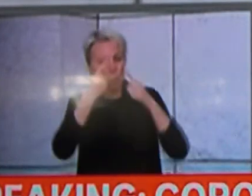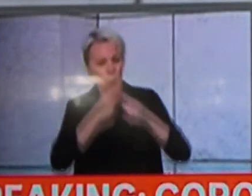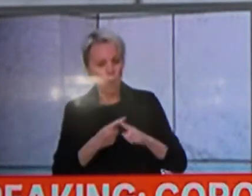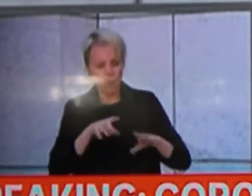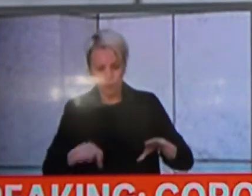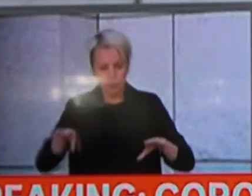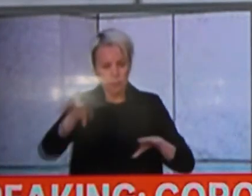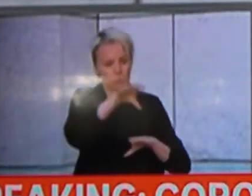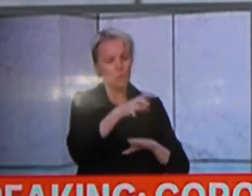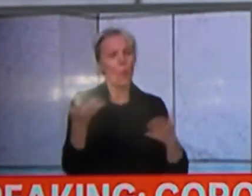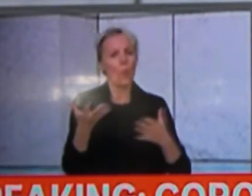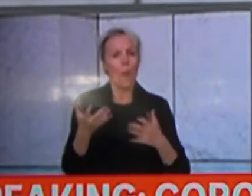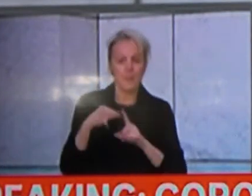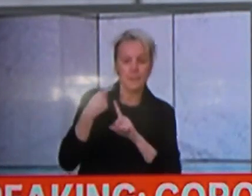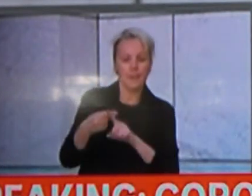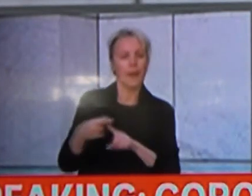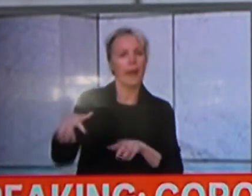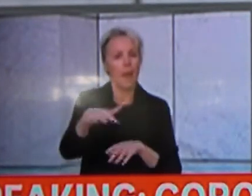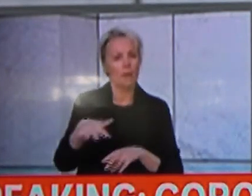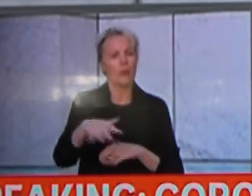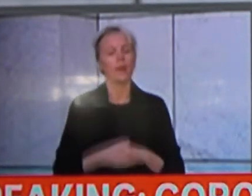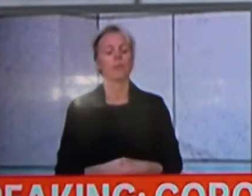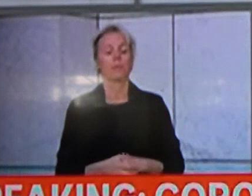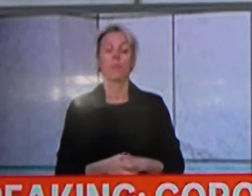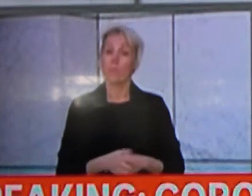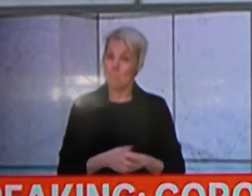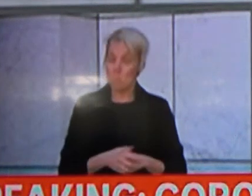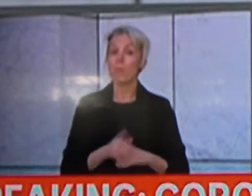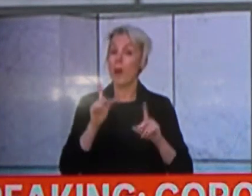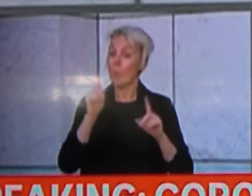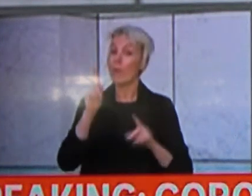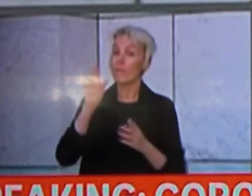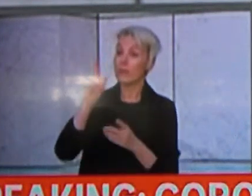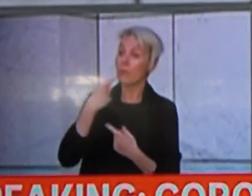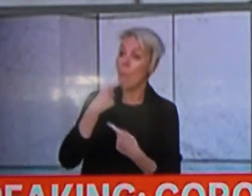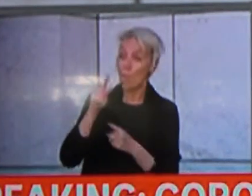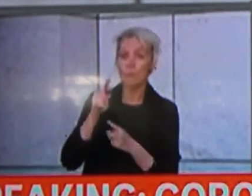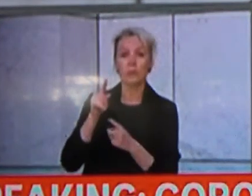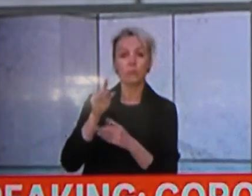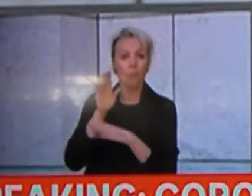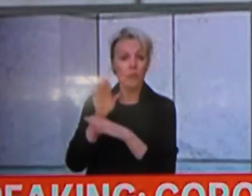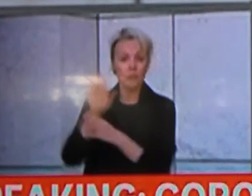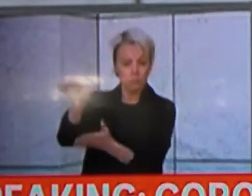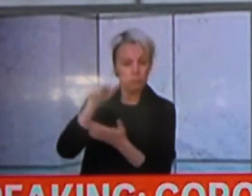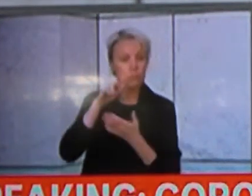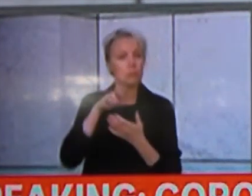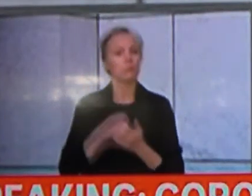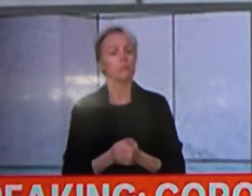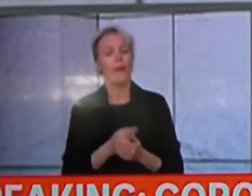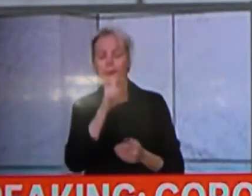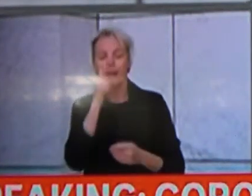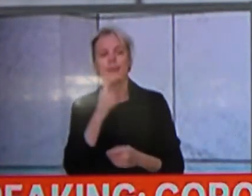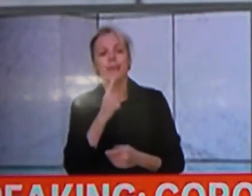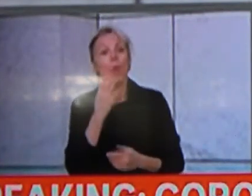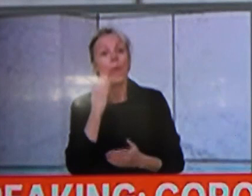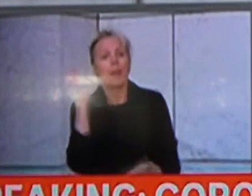issues around the supply of those tests have been addressed for the foreseeable over the I'm not going to go into a specific time frame because it's a function